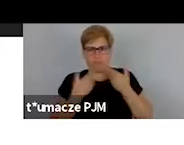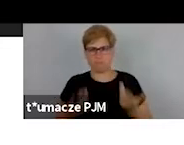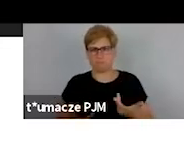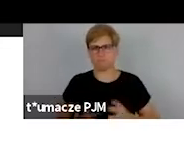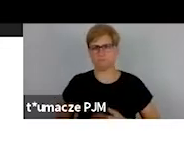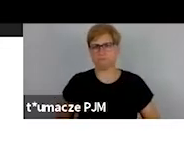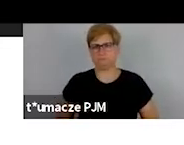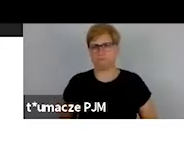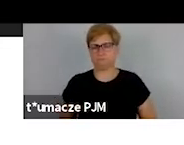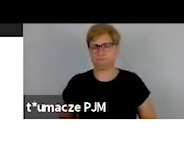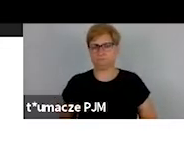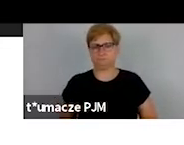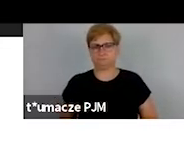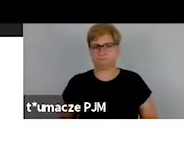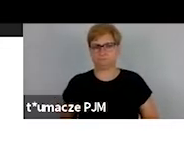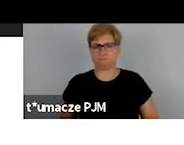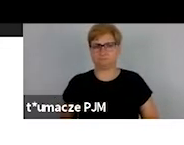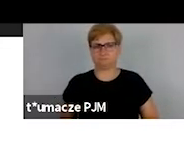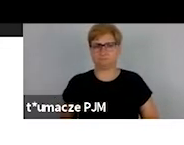stuck.